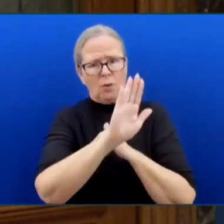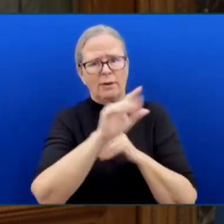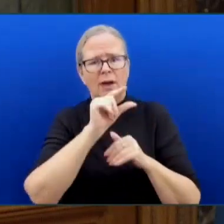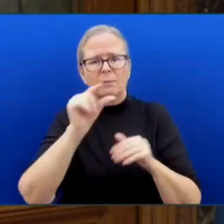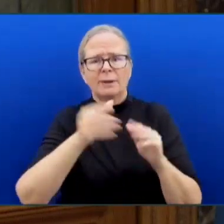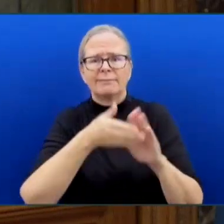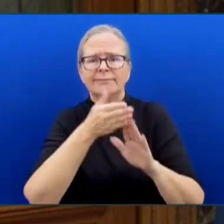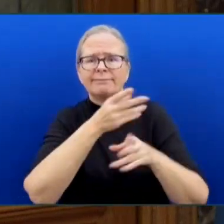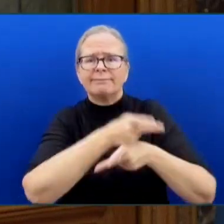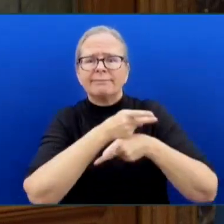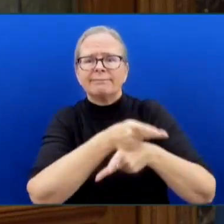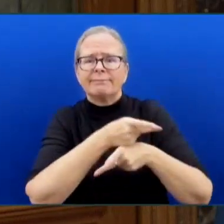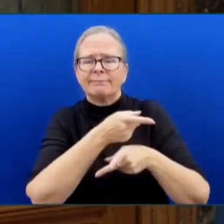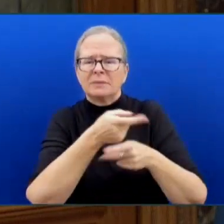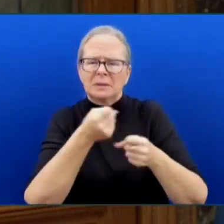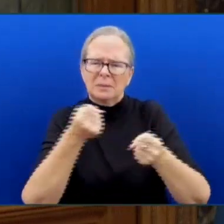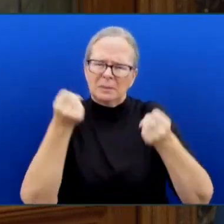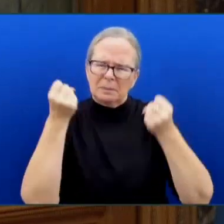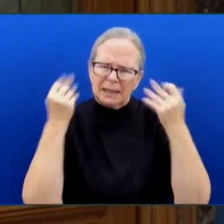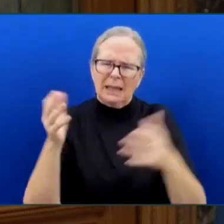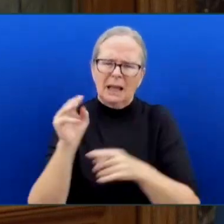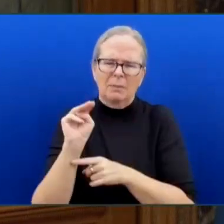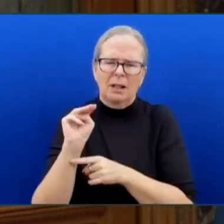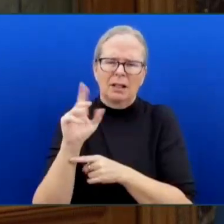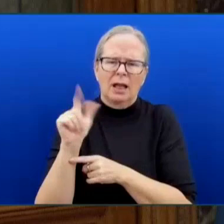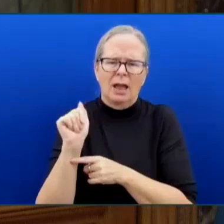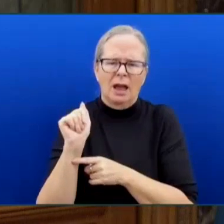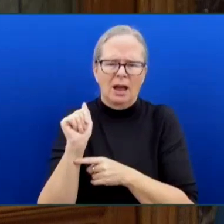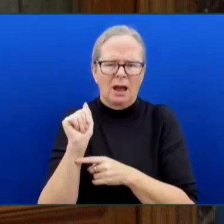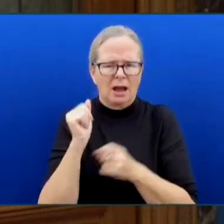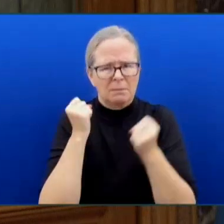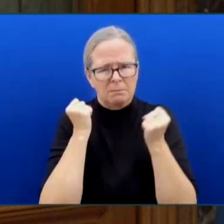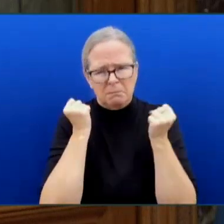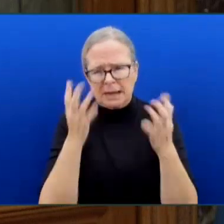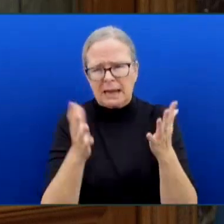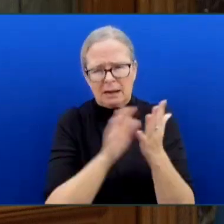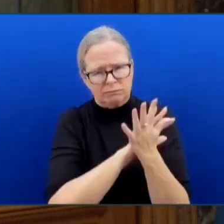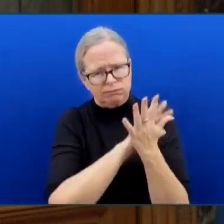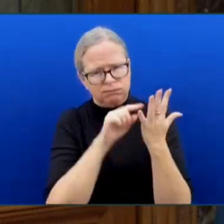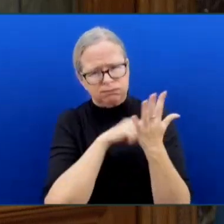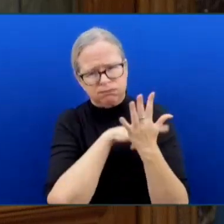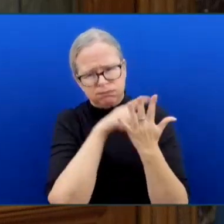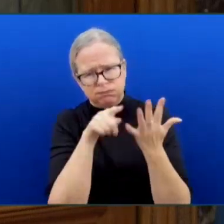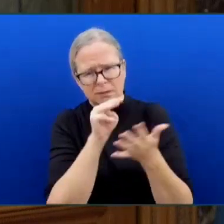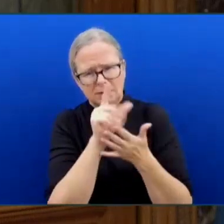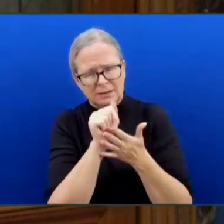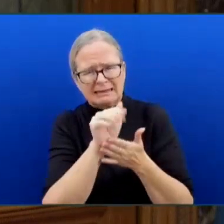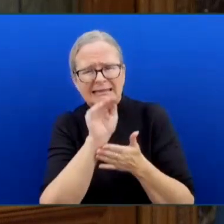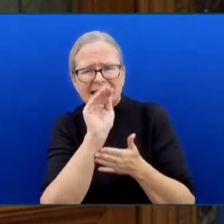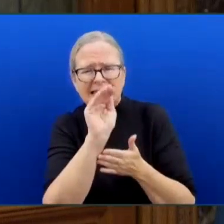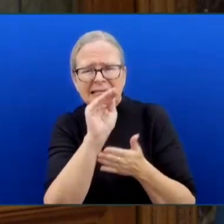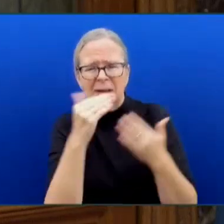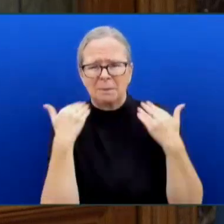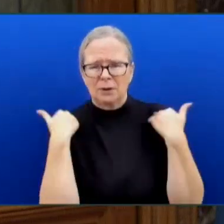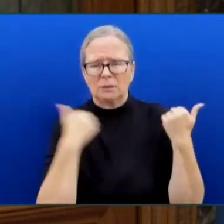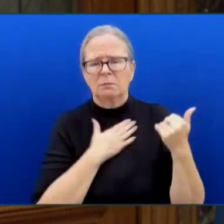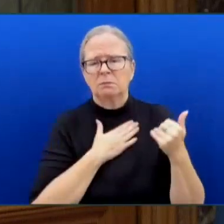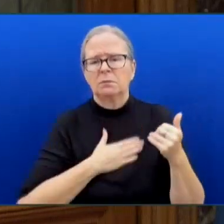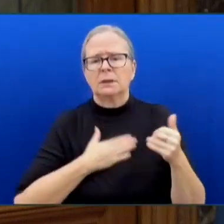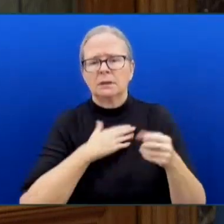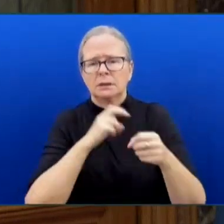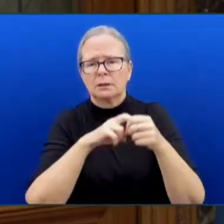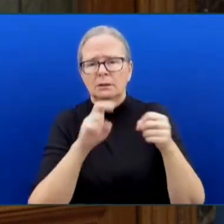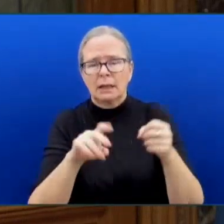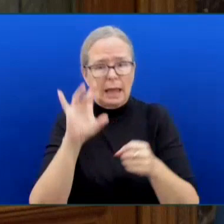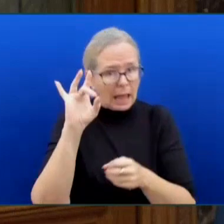stood and called for the minister to step aside. That was 8 years ago. Despite claims that the minister